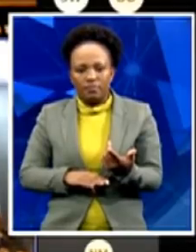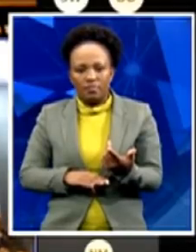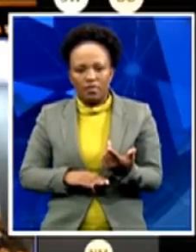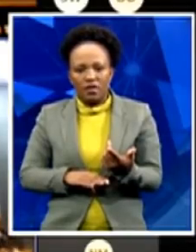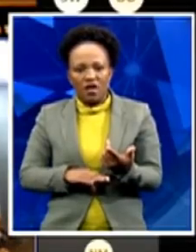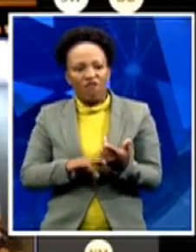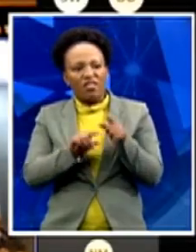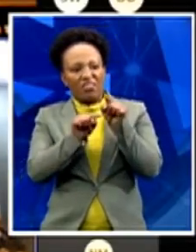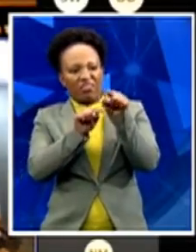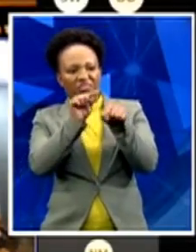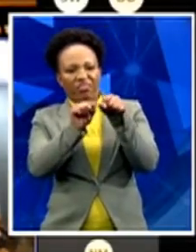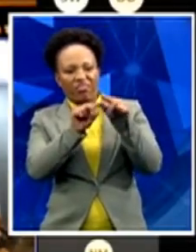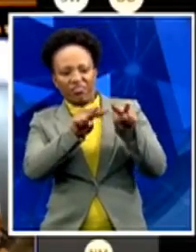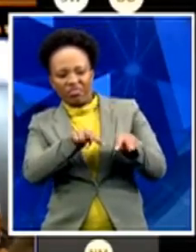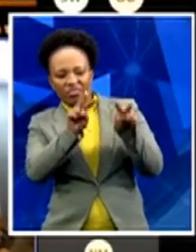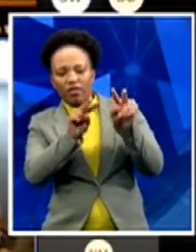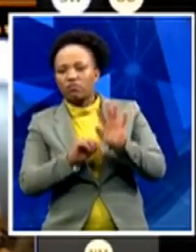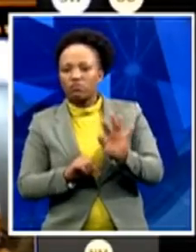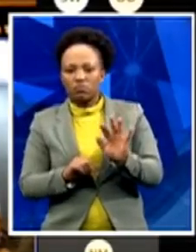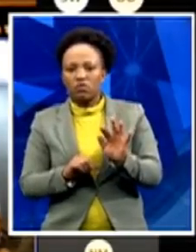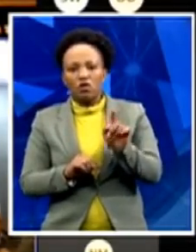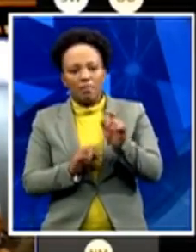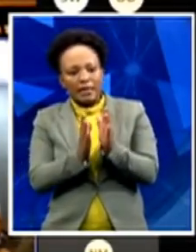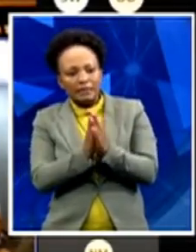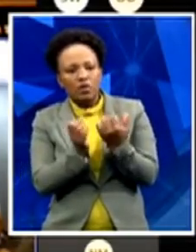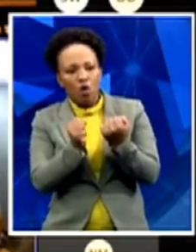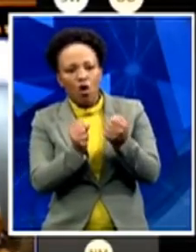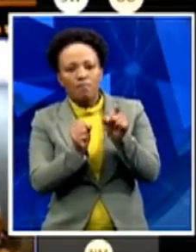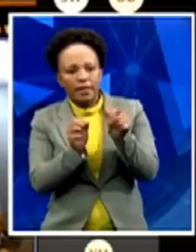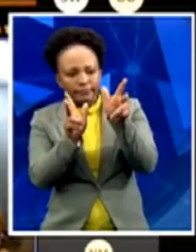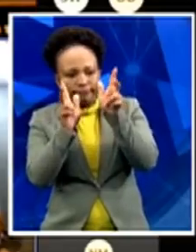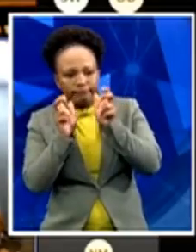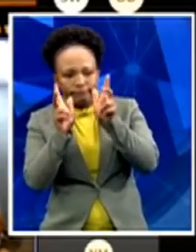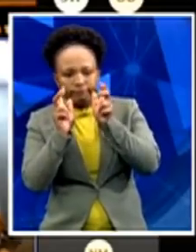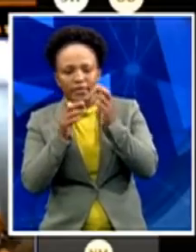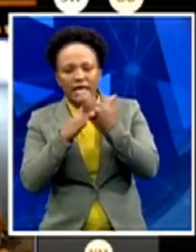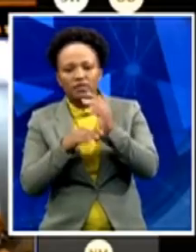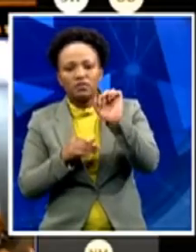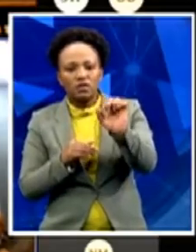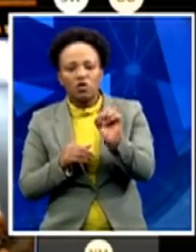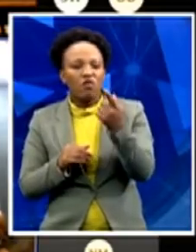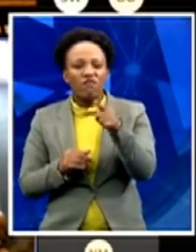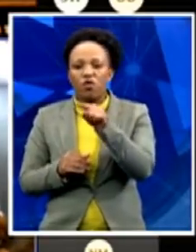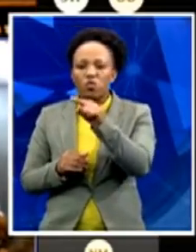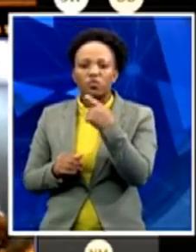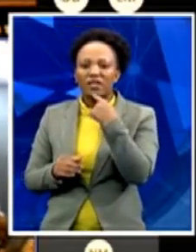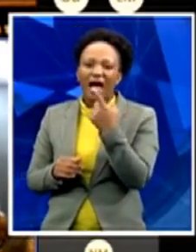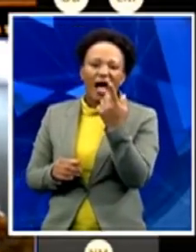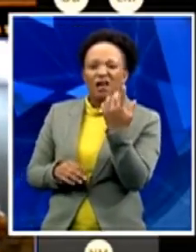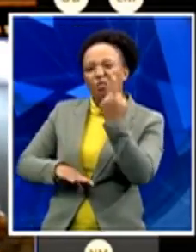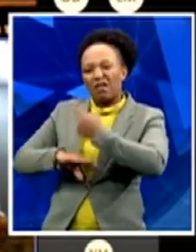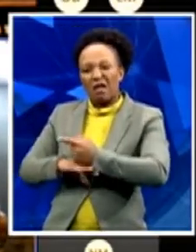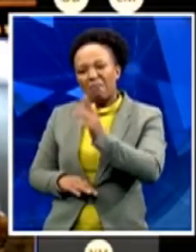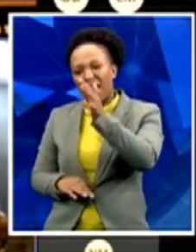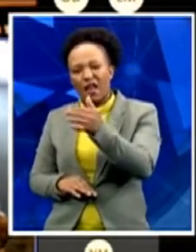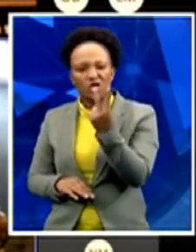the indulgence of the court. It's not for you to say, well, it's just 1 day or 2 days. It's for the court.